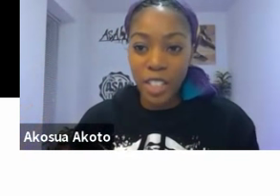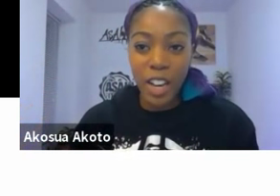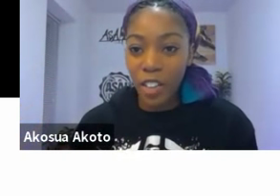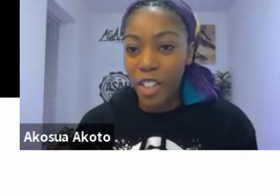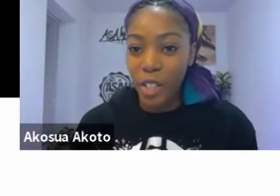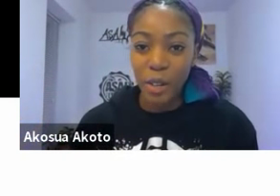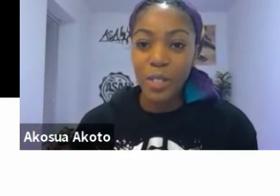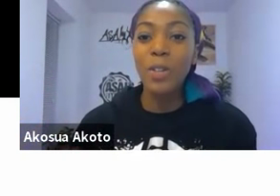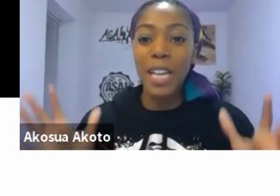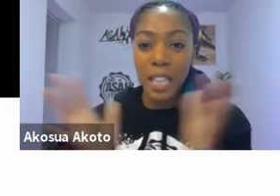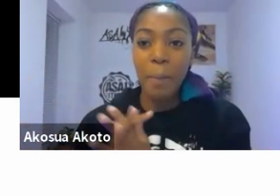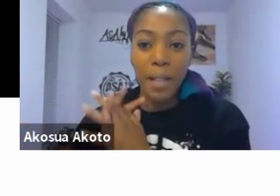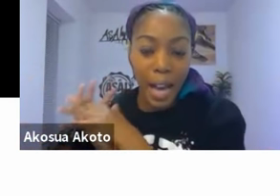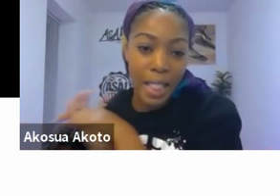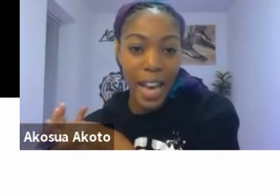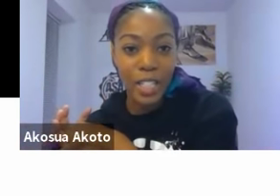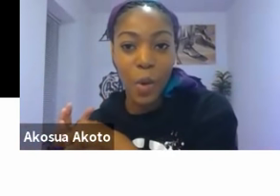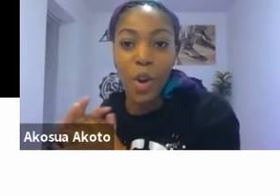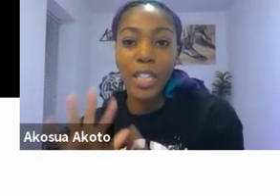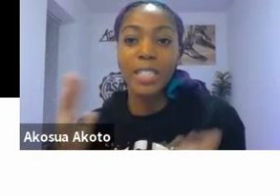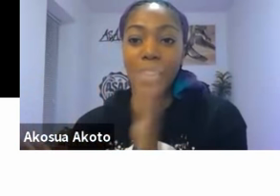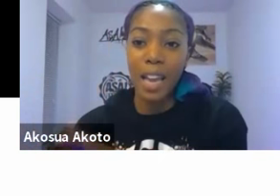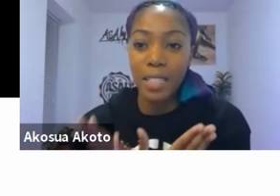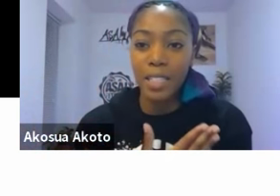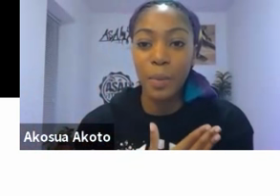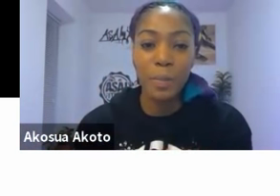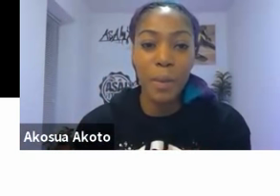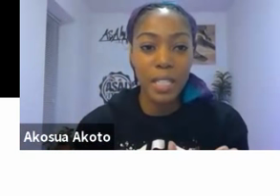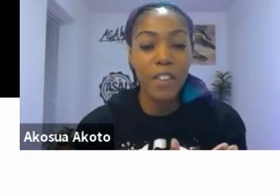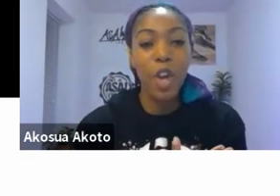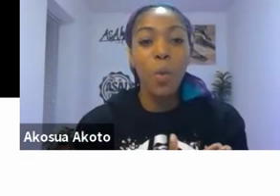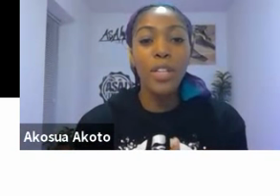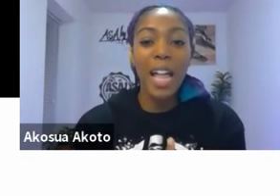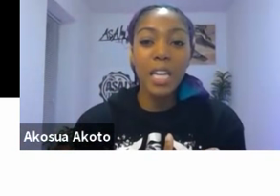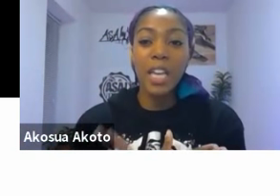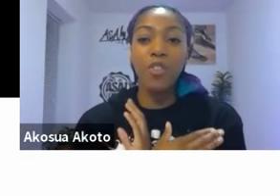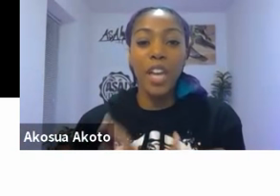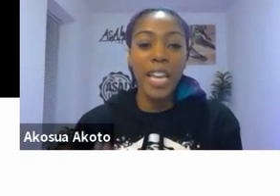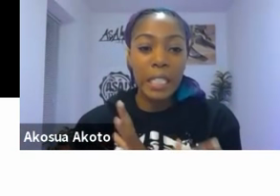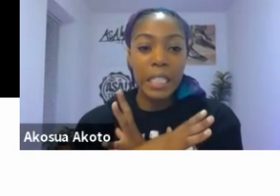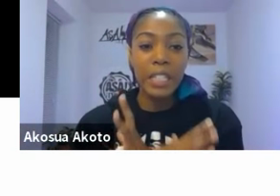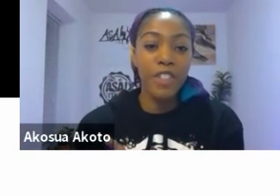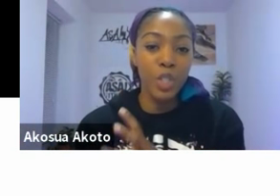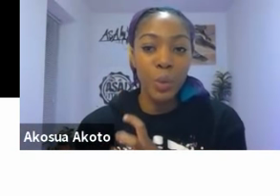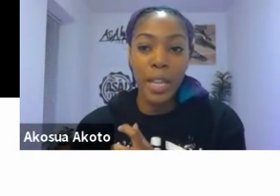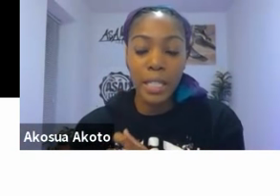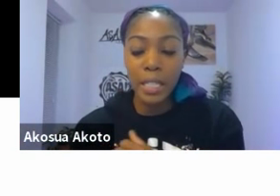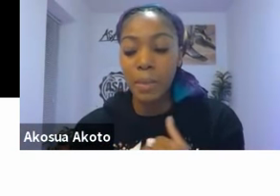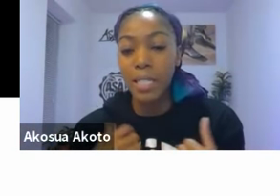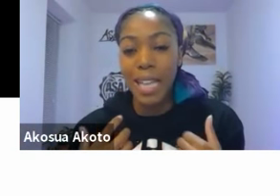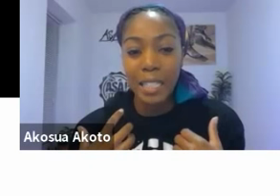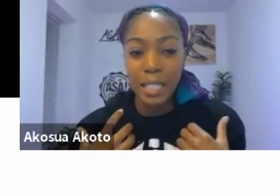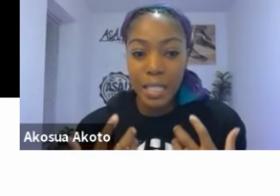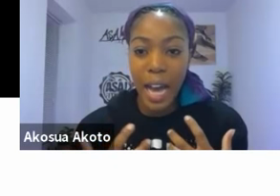city. Y'all already know. So let's apply that. So we're gonna change the perspective. We're not looking for individual